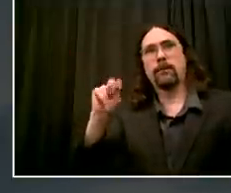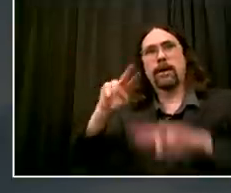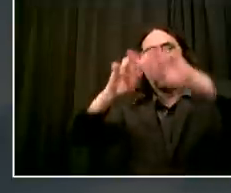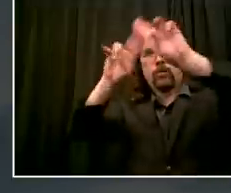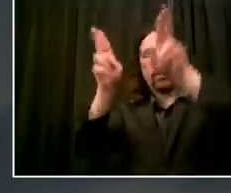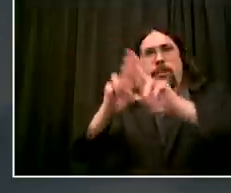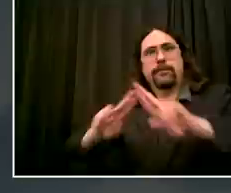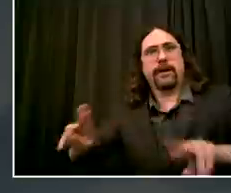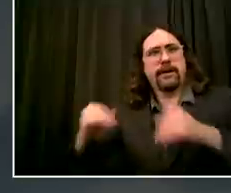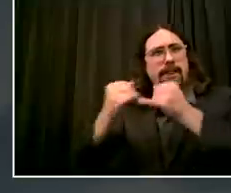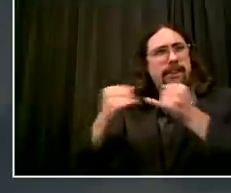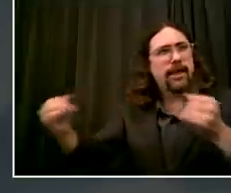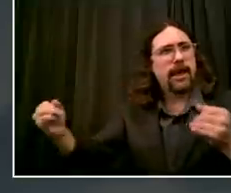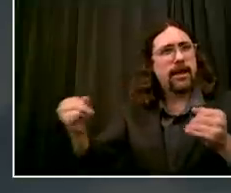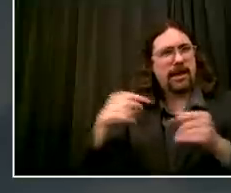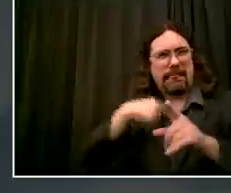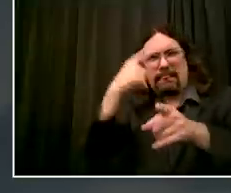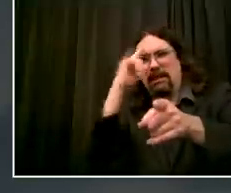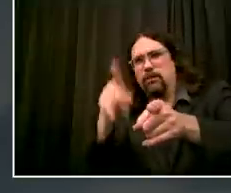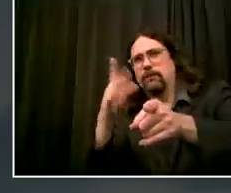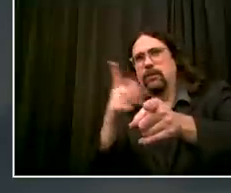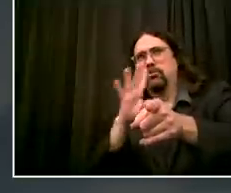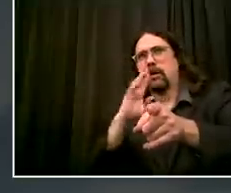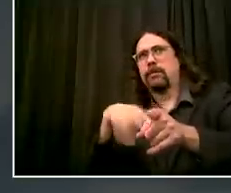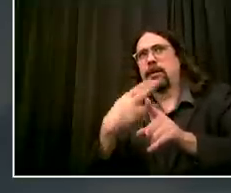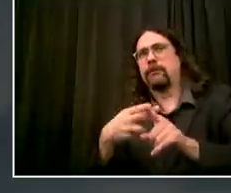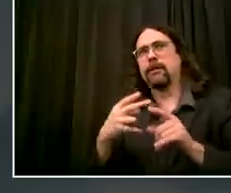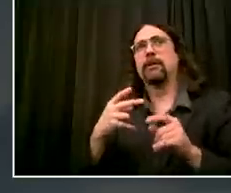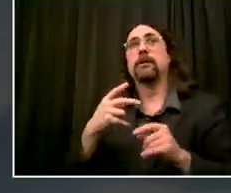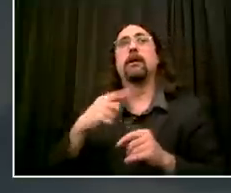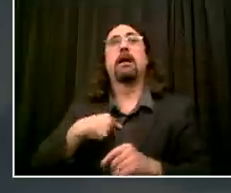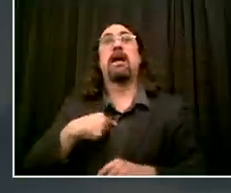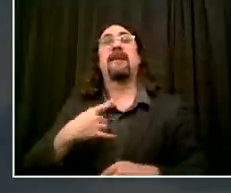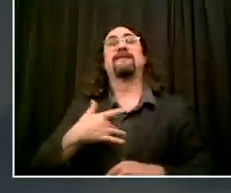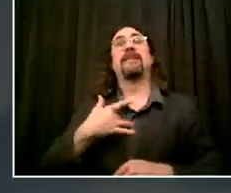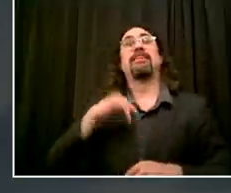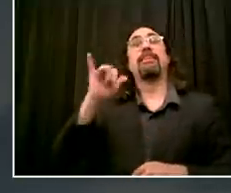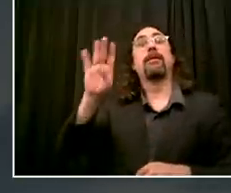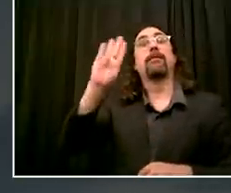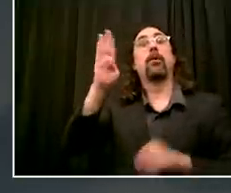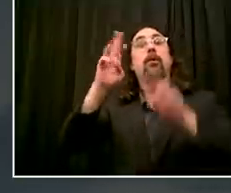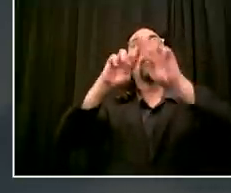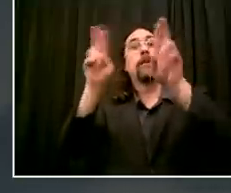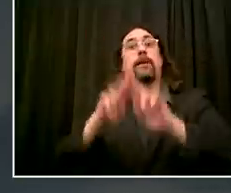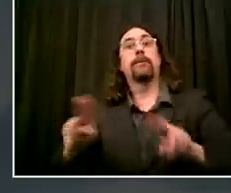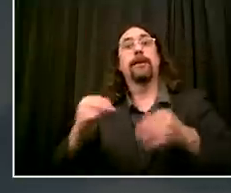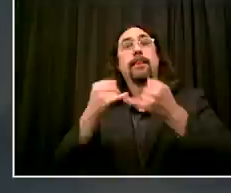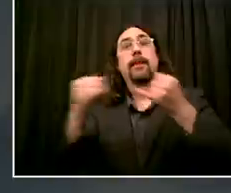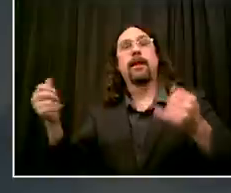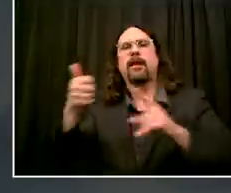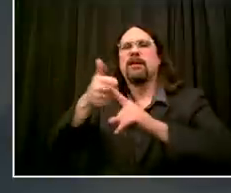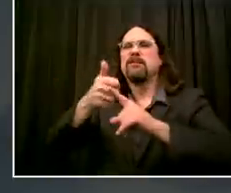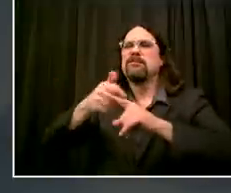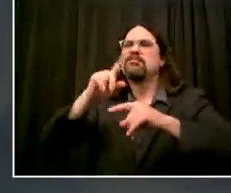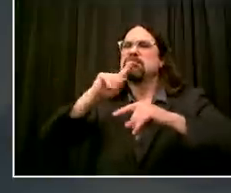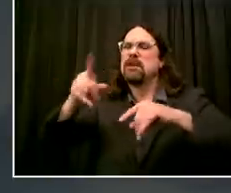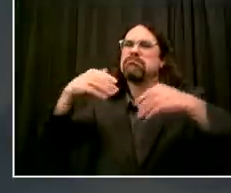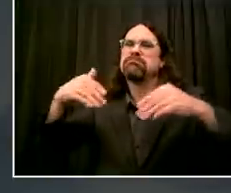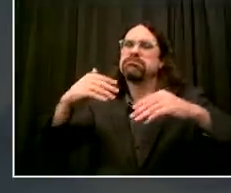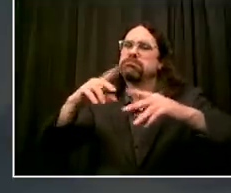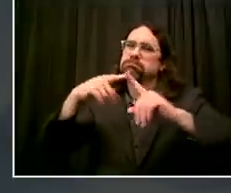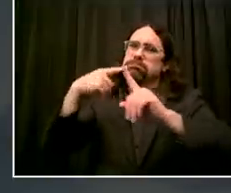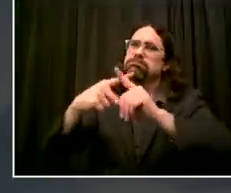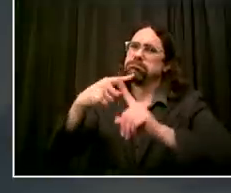uniform discipline system to make sure that there's no inequities. And I believe we posted some of that. So we're moving towards